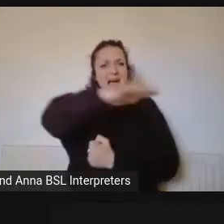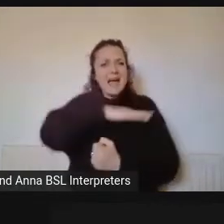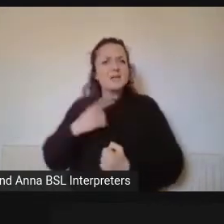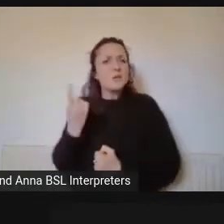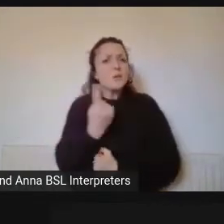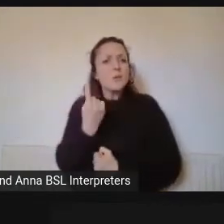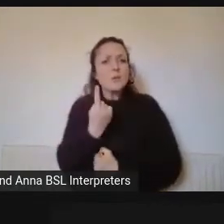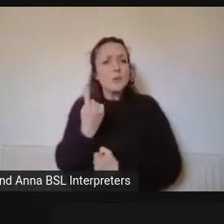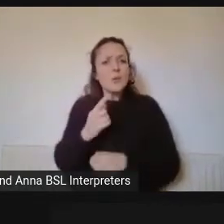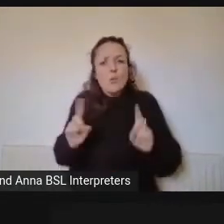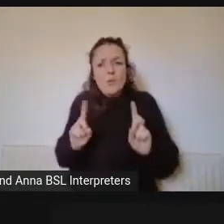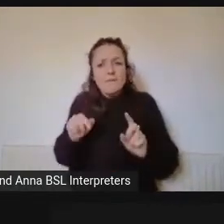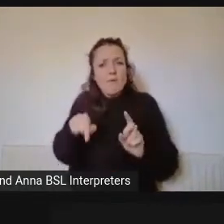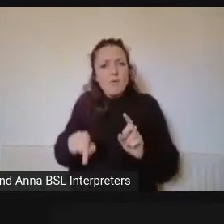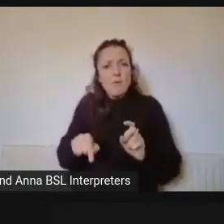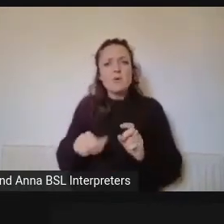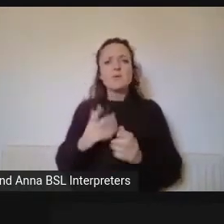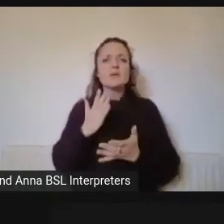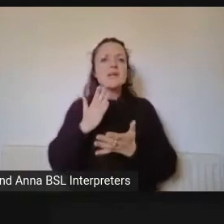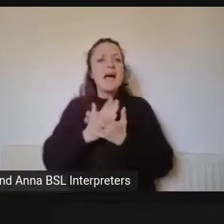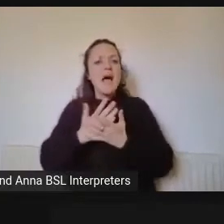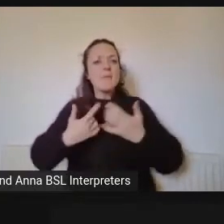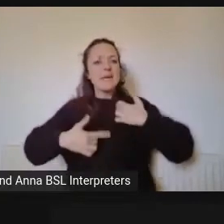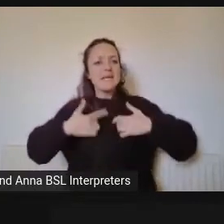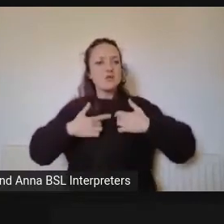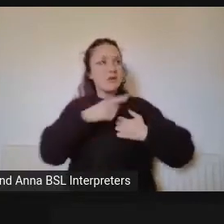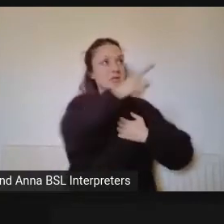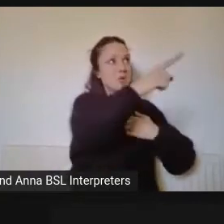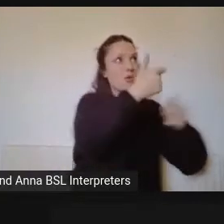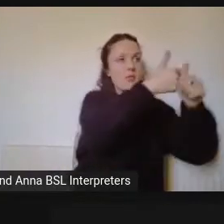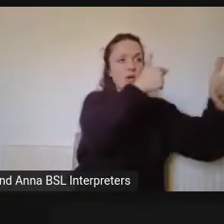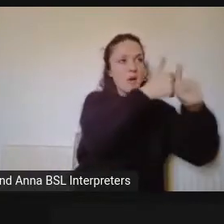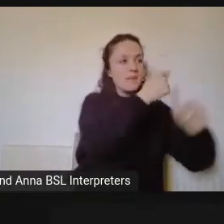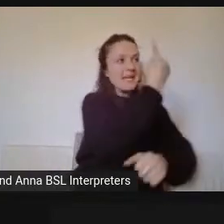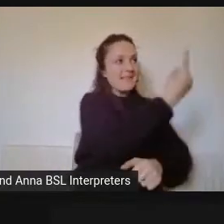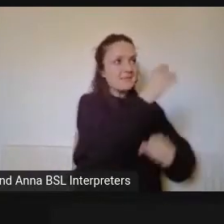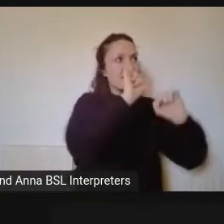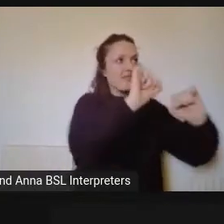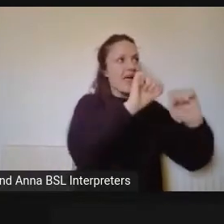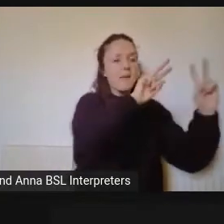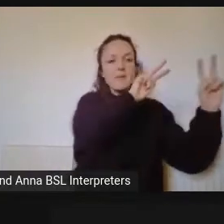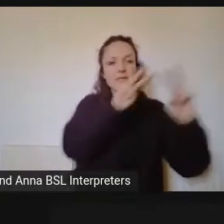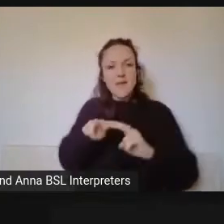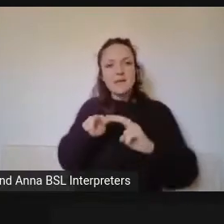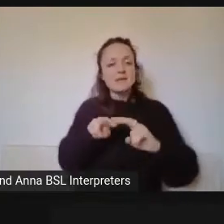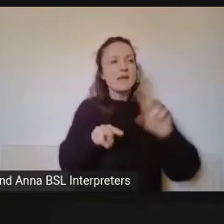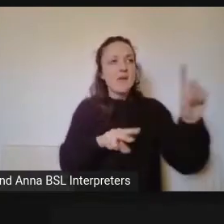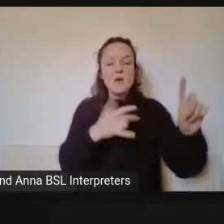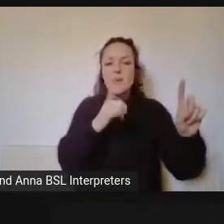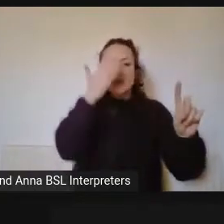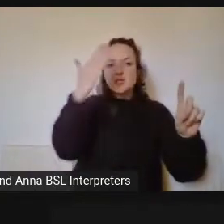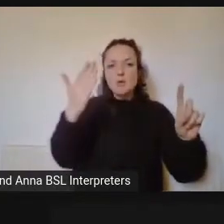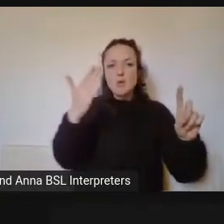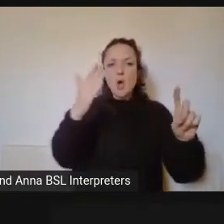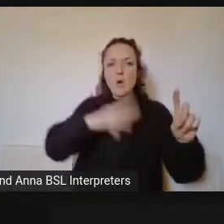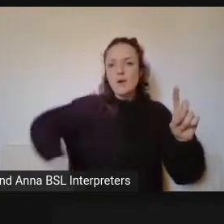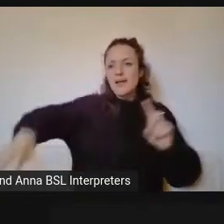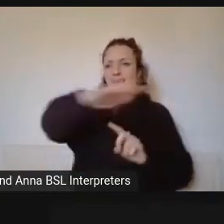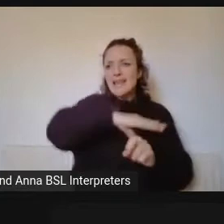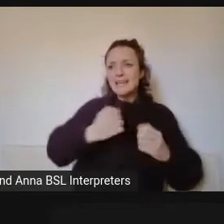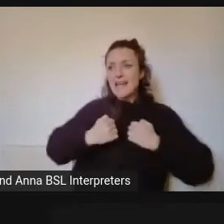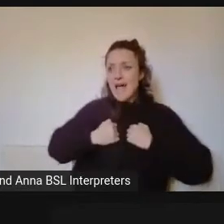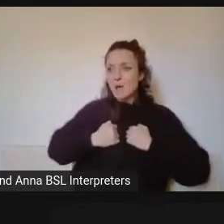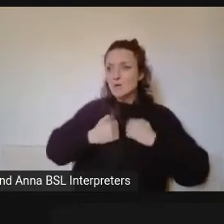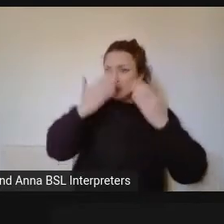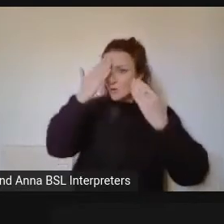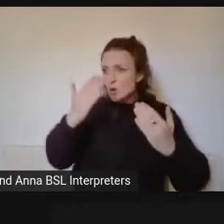when you said that to think about it from the reverse, that the companies themselves might not even know what land they own. And I mean, I